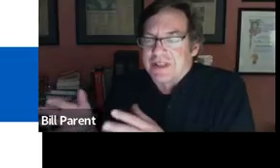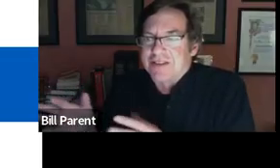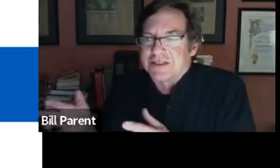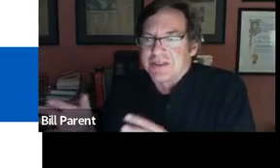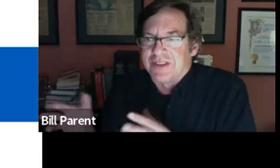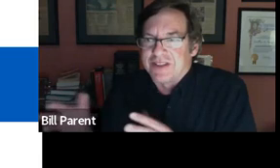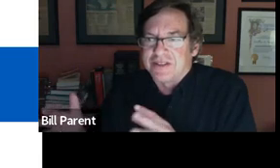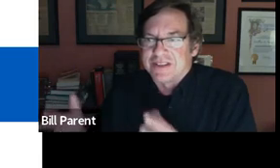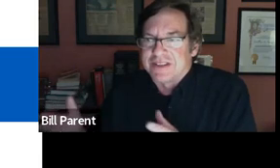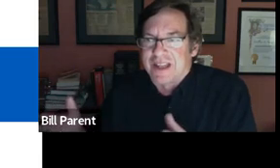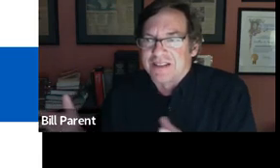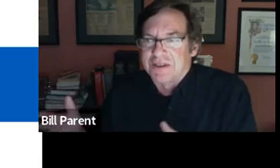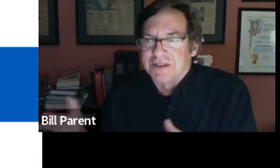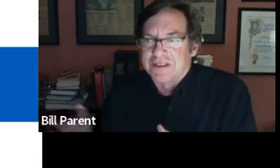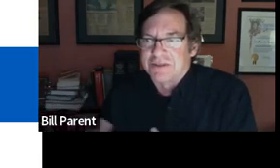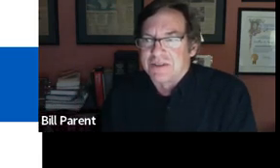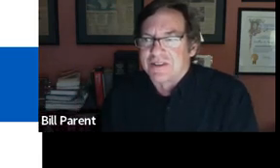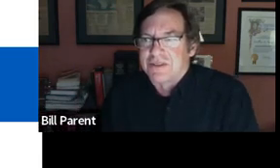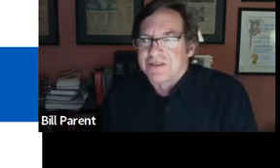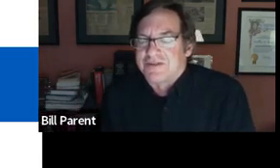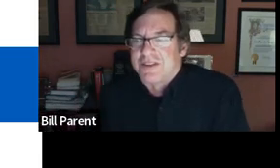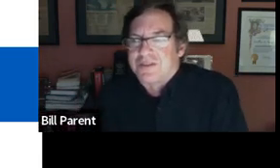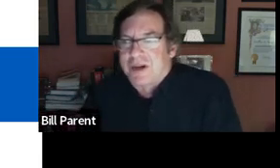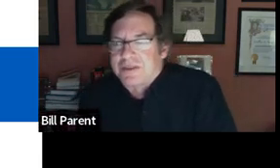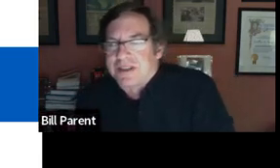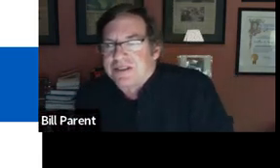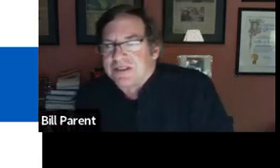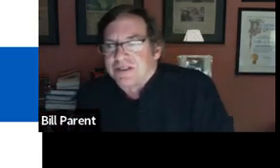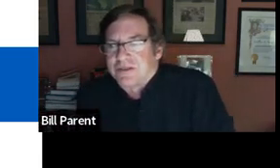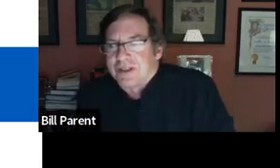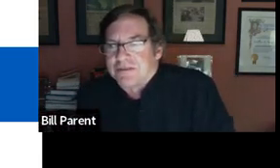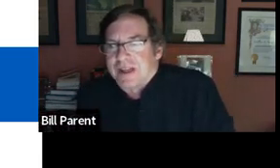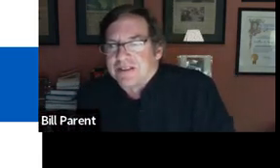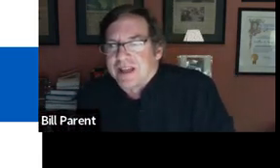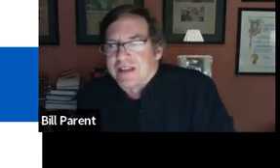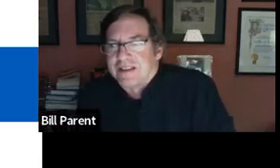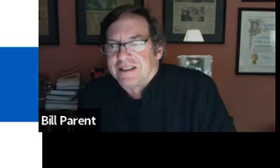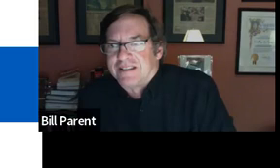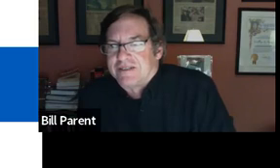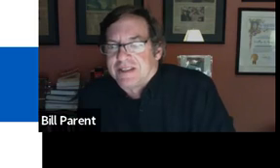to allow some innovation on the side, especially with vulnerable populations that don't quite match